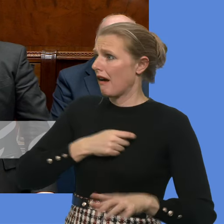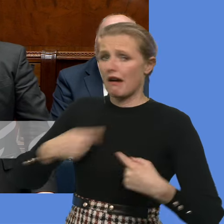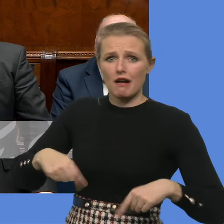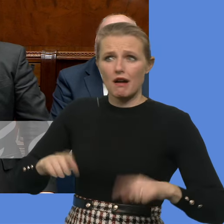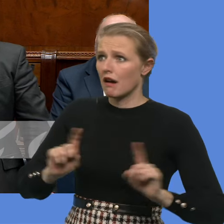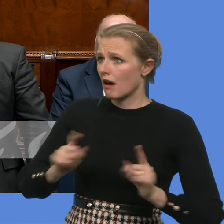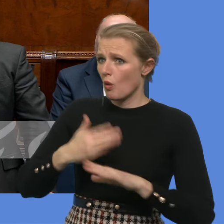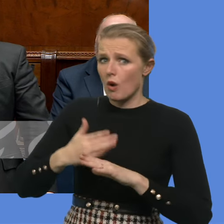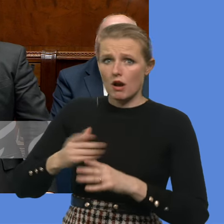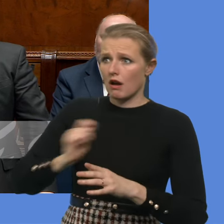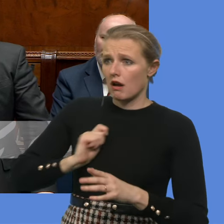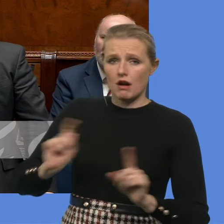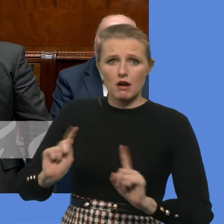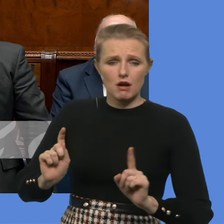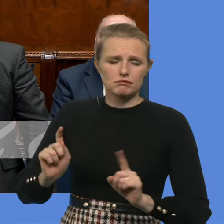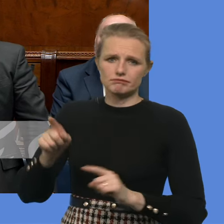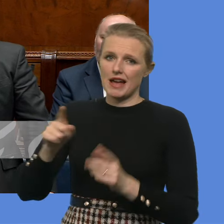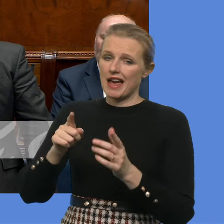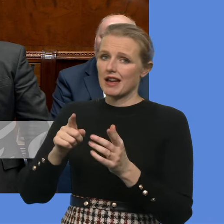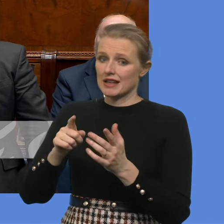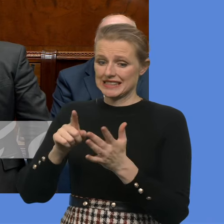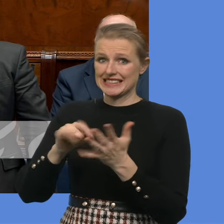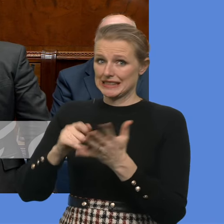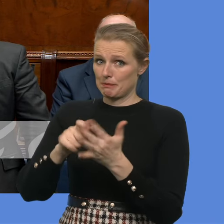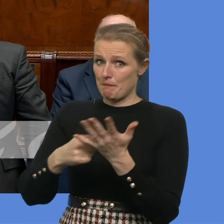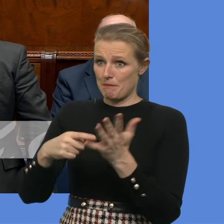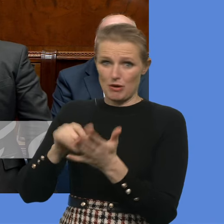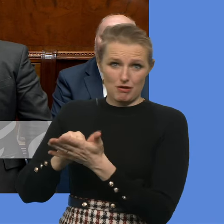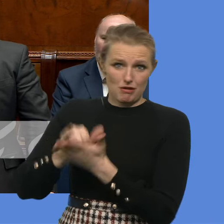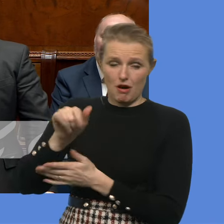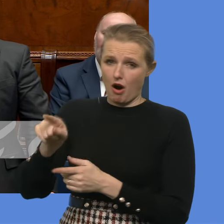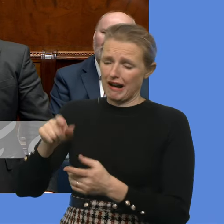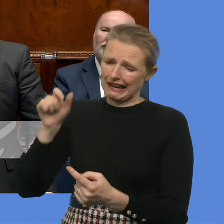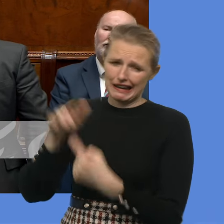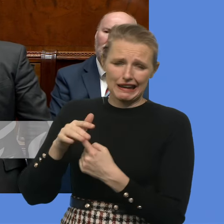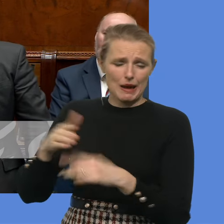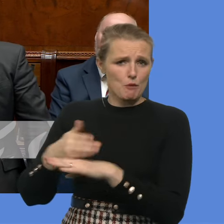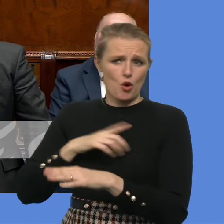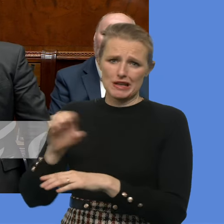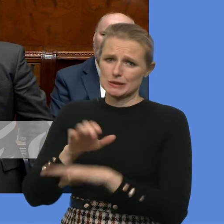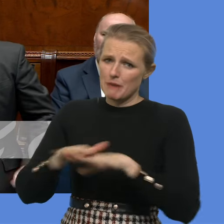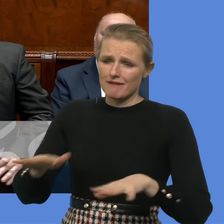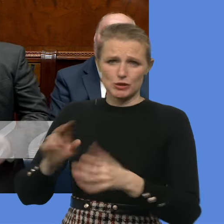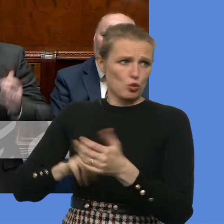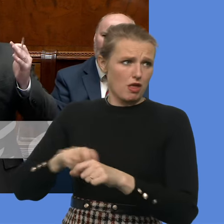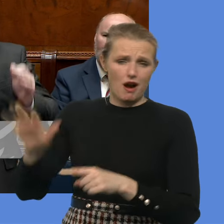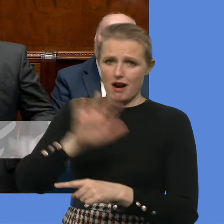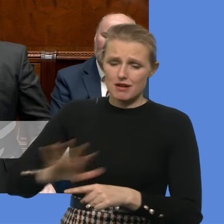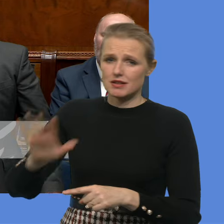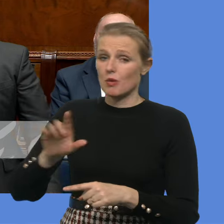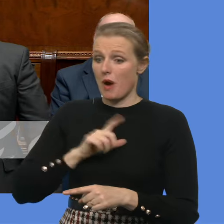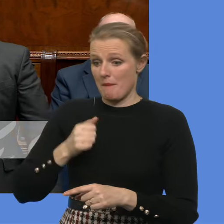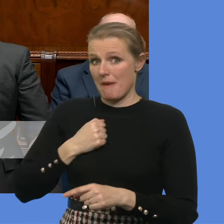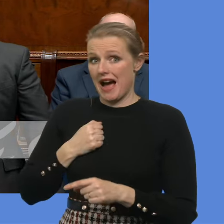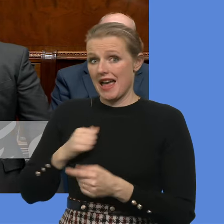the workers at what is a very key employer in East Belfast and Northern Ireland generally. So I just ask him to continue that engagement, as I know my